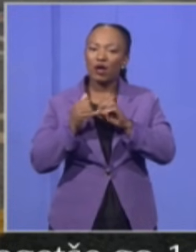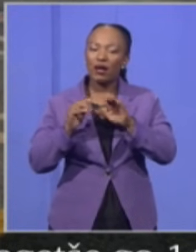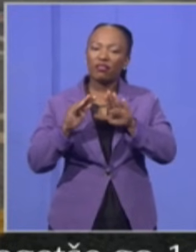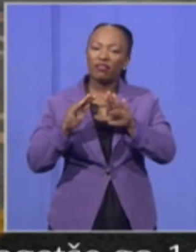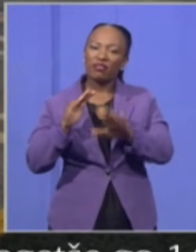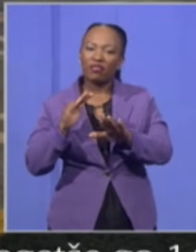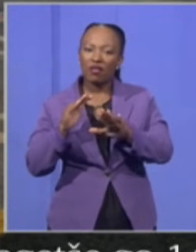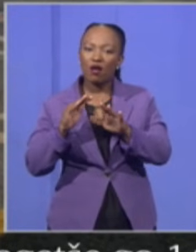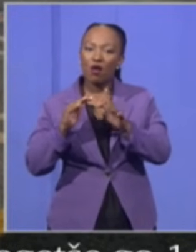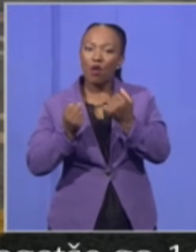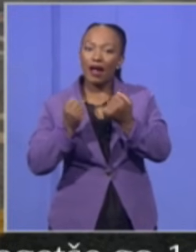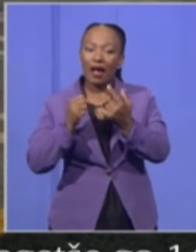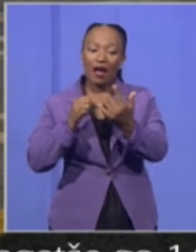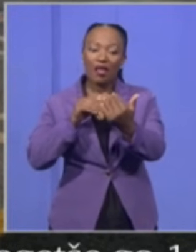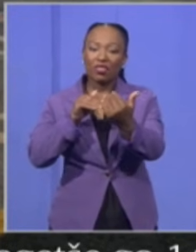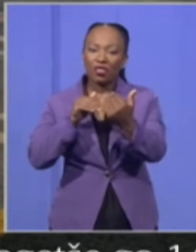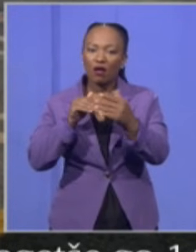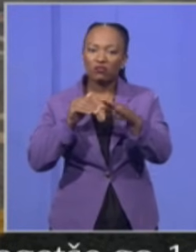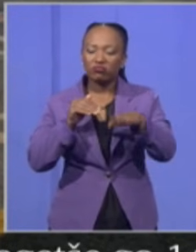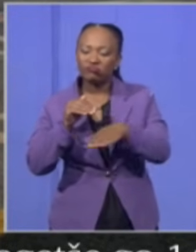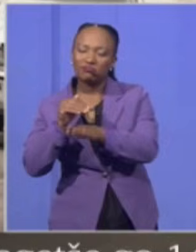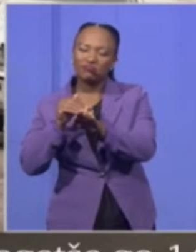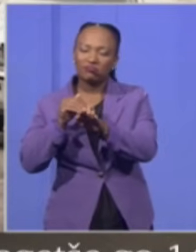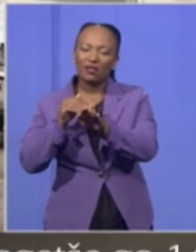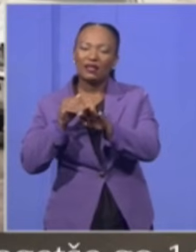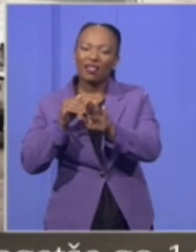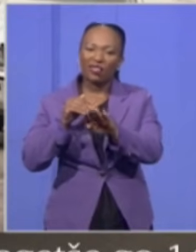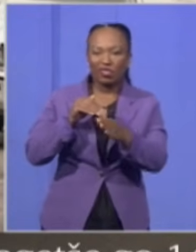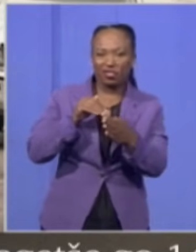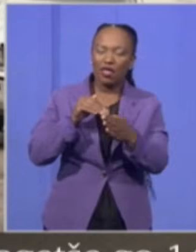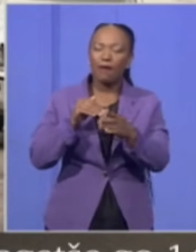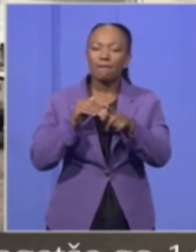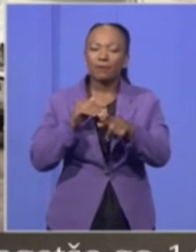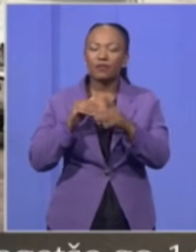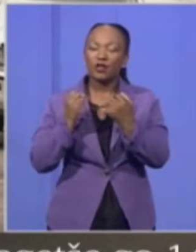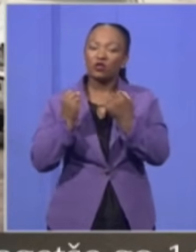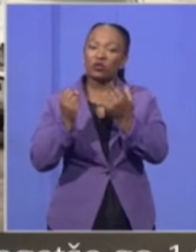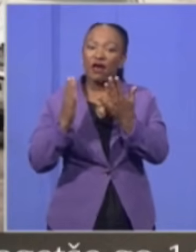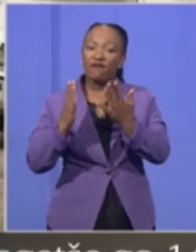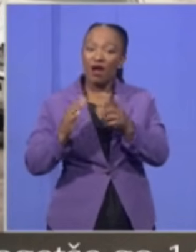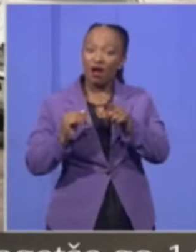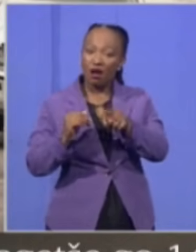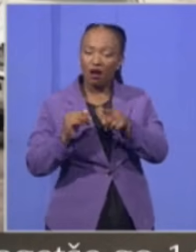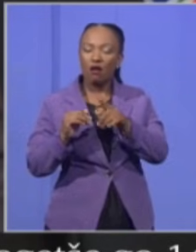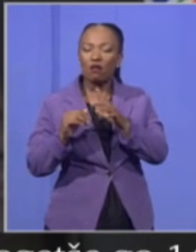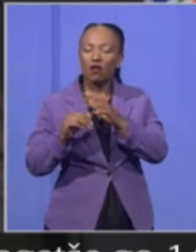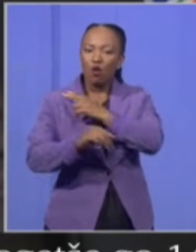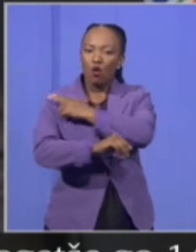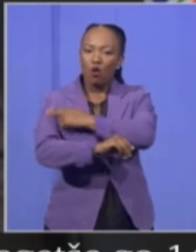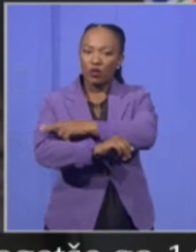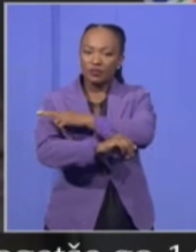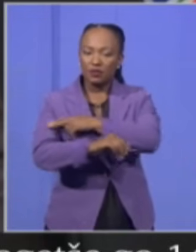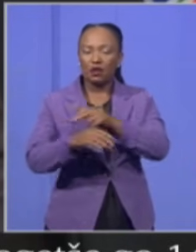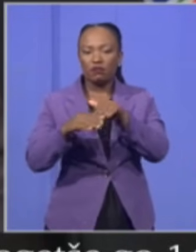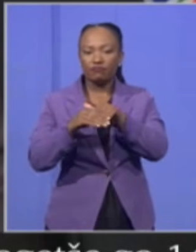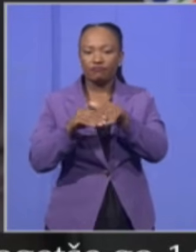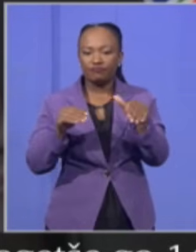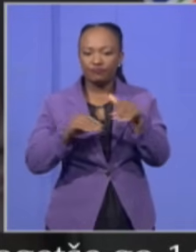thula koloi yeo bego e le ka pele. Go sa le bjalo motledi wa pese o lokolotše bookelong. I must indicate that the